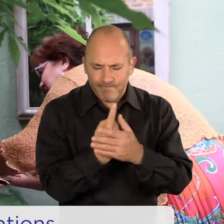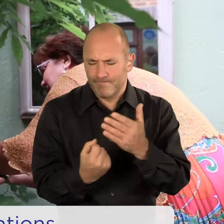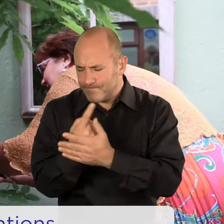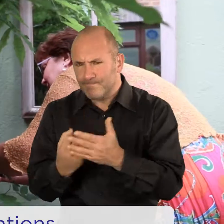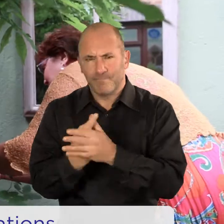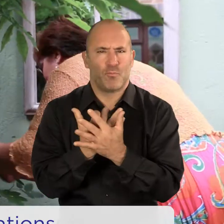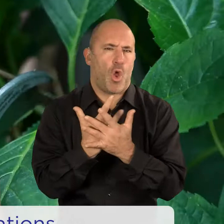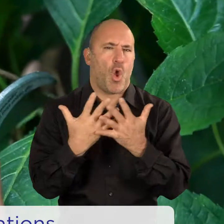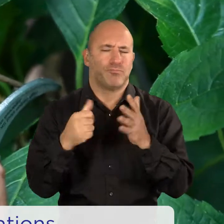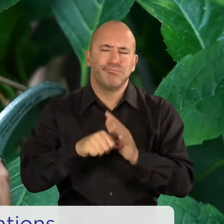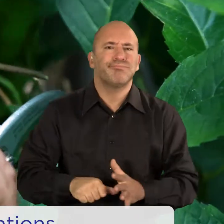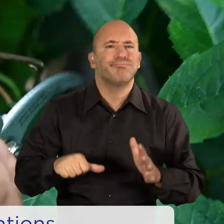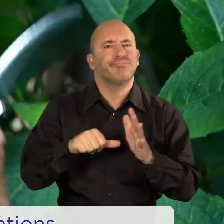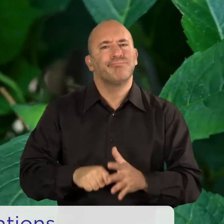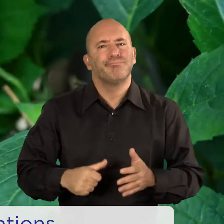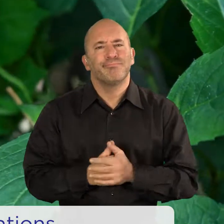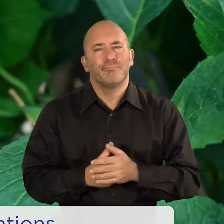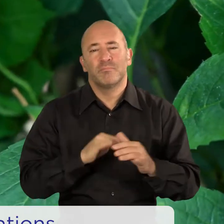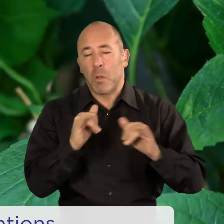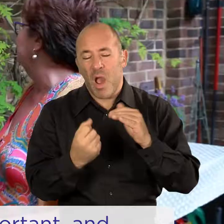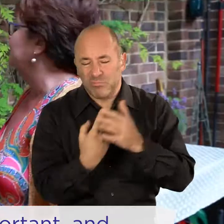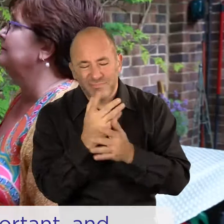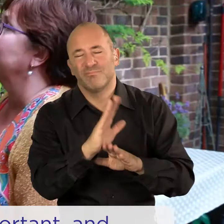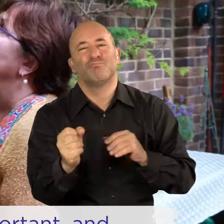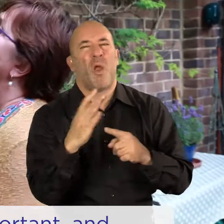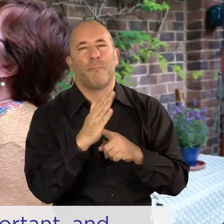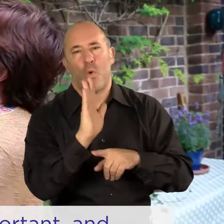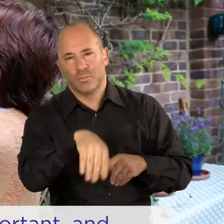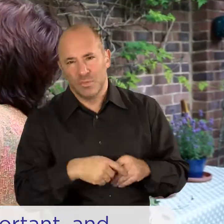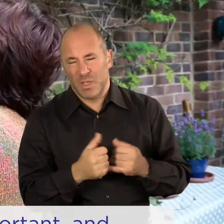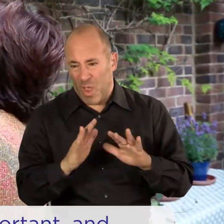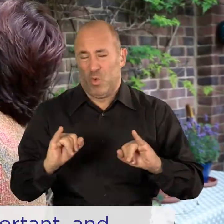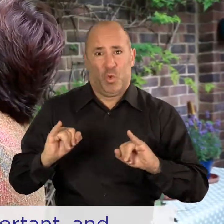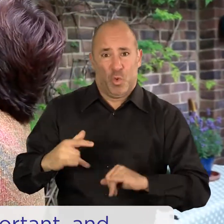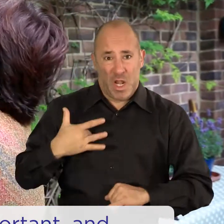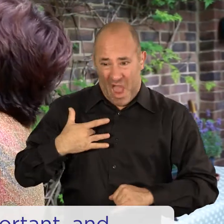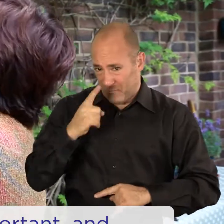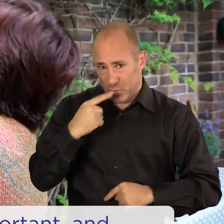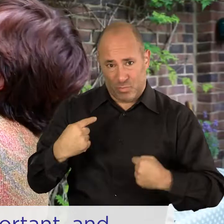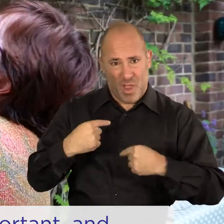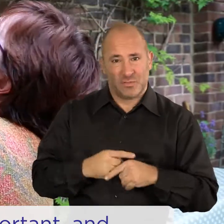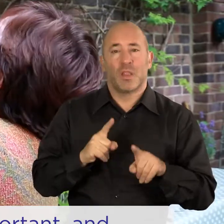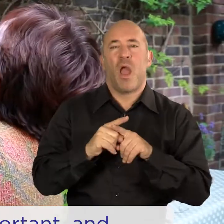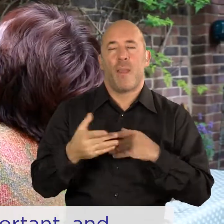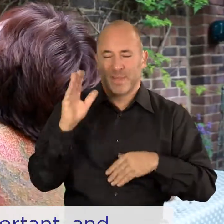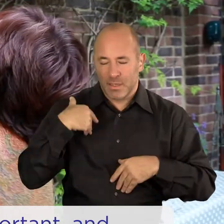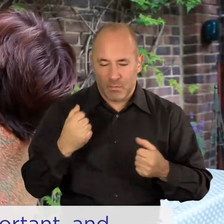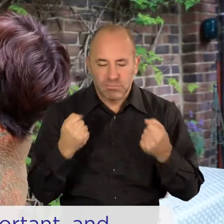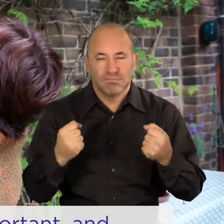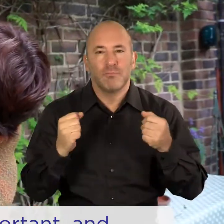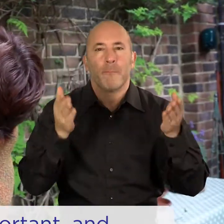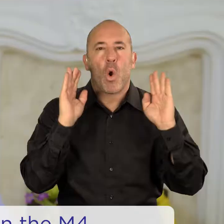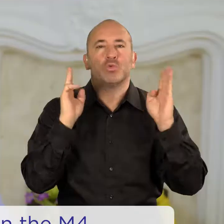There are lots of situations, when things are hard. Sometimes it's not so important, and other times it could be